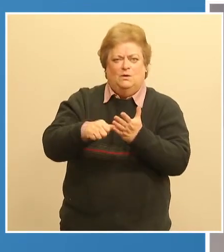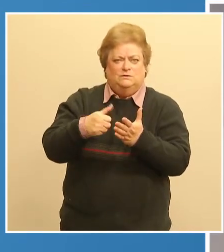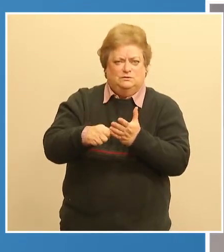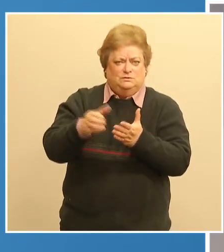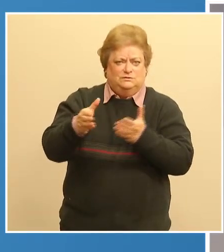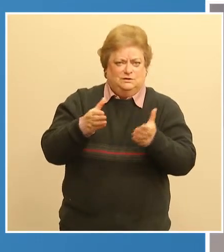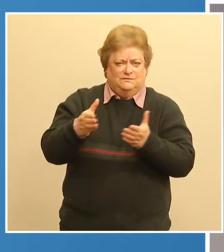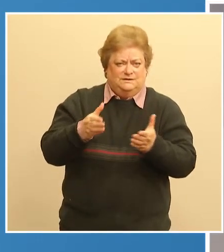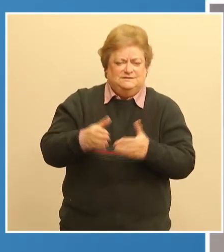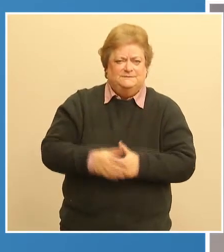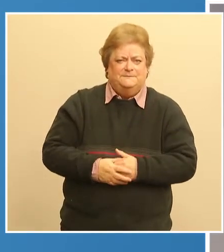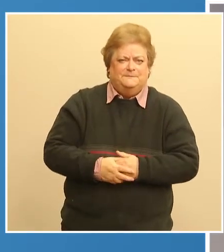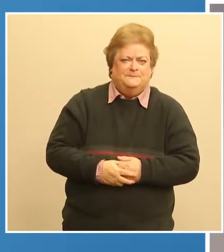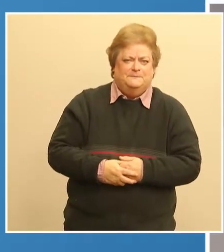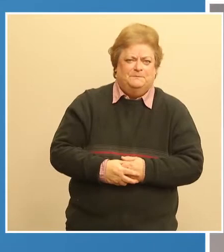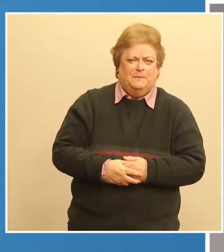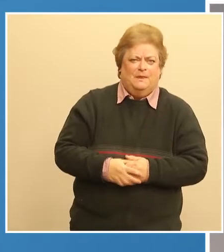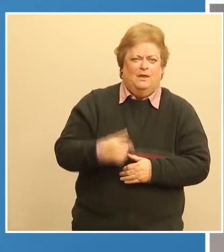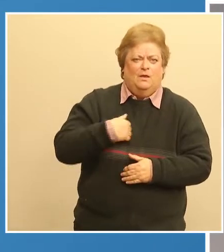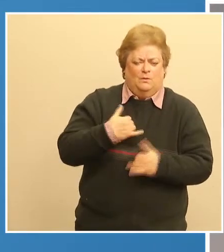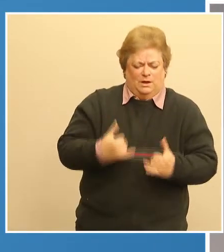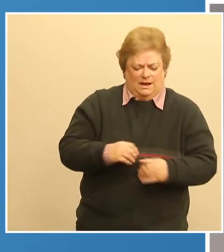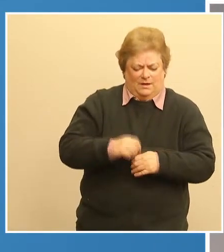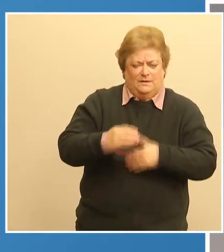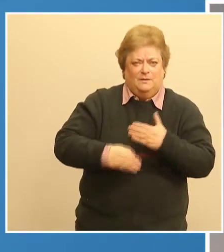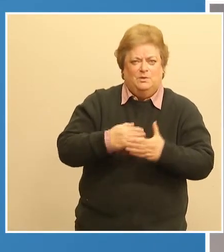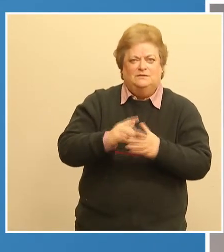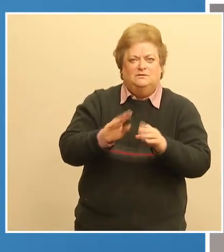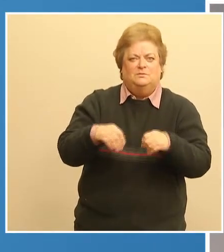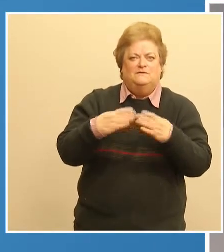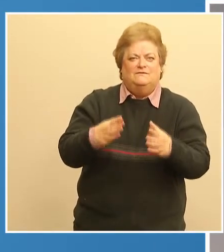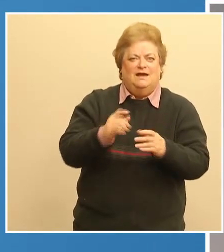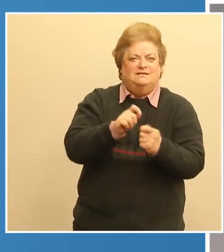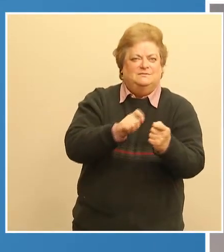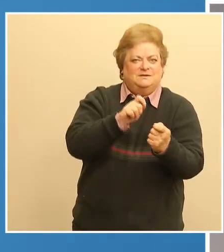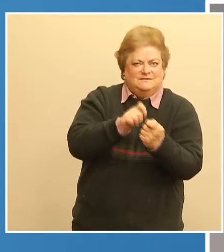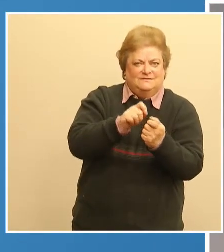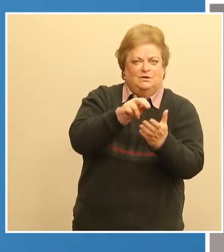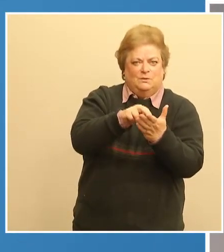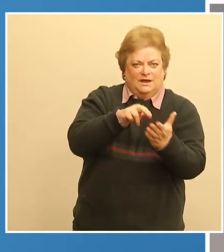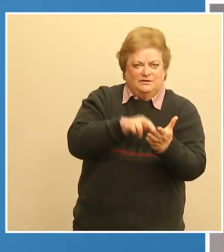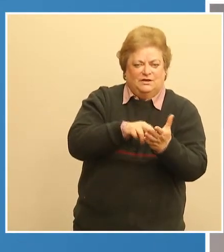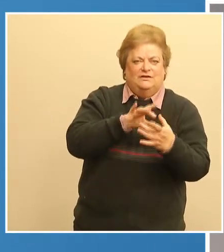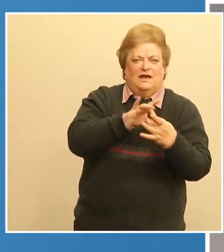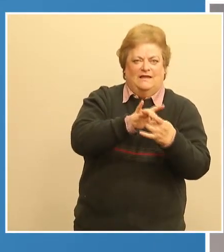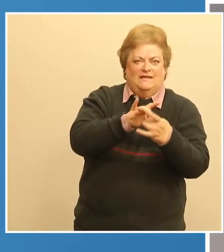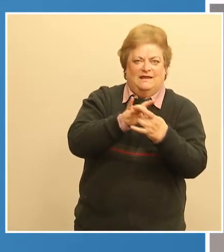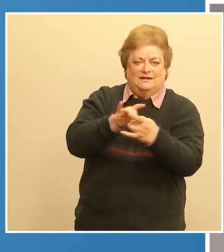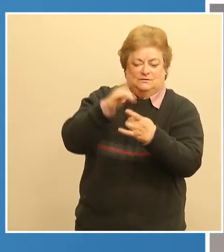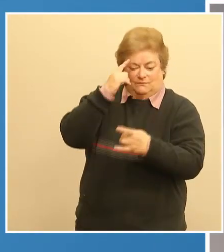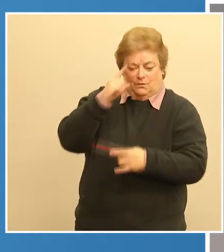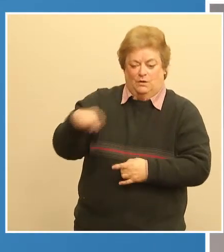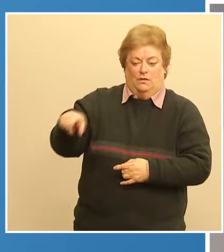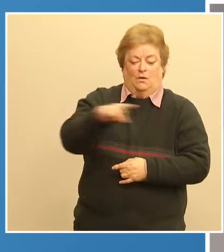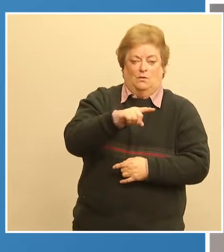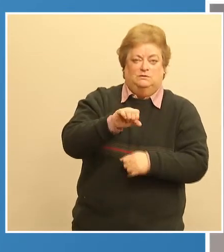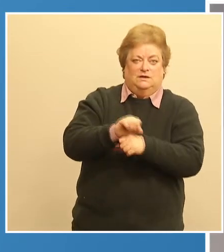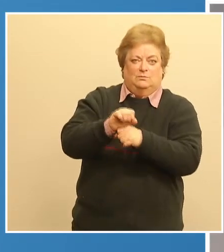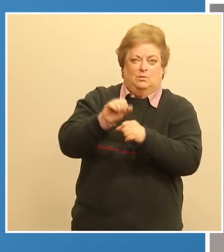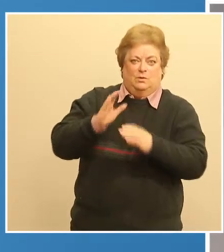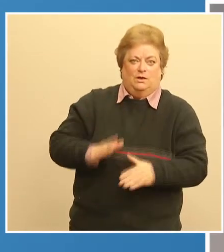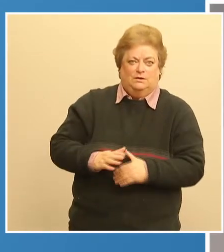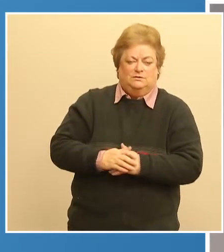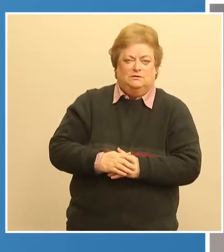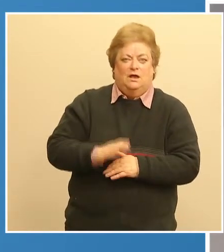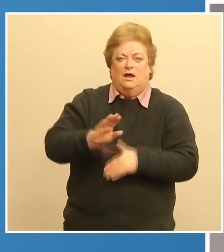Postal Service employees. We are in the process of providing specific registration links to employers. All of